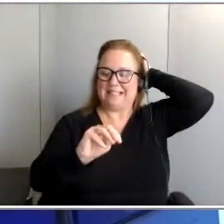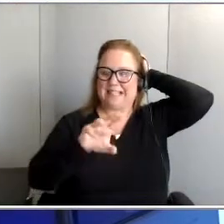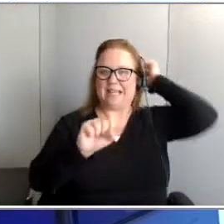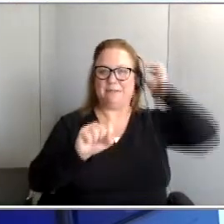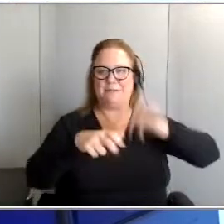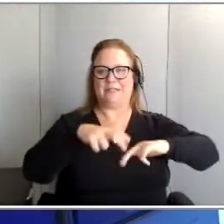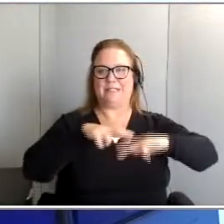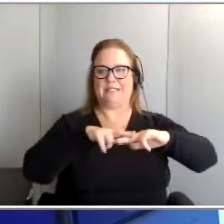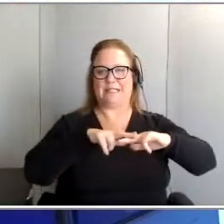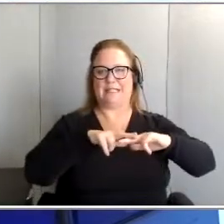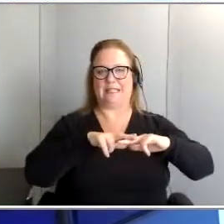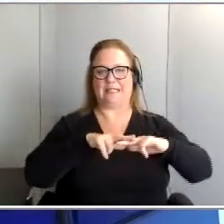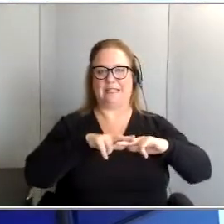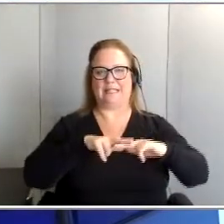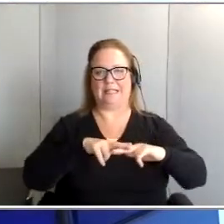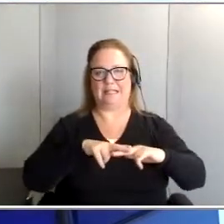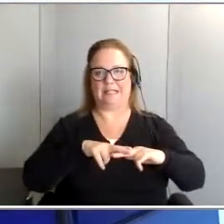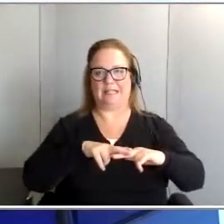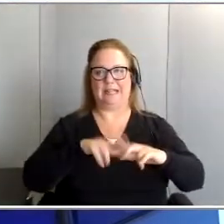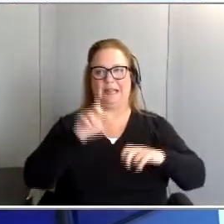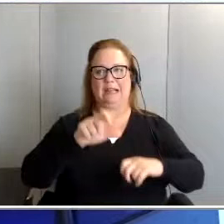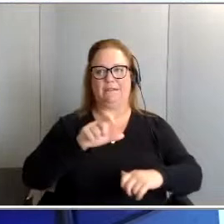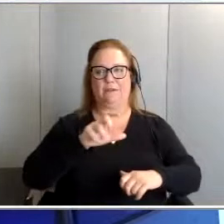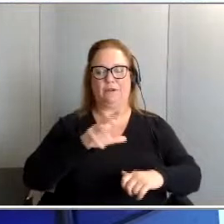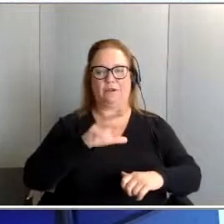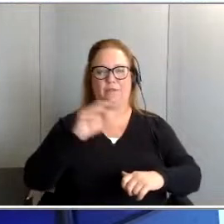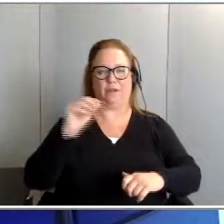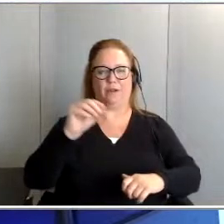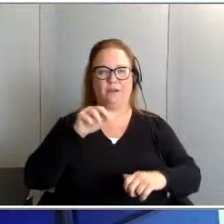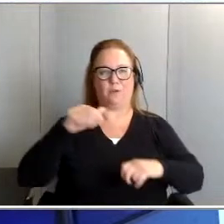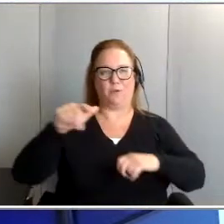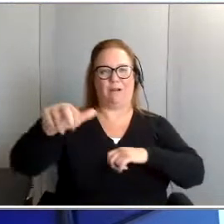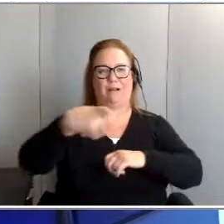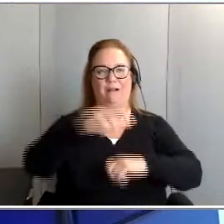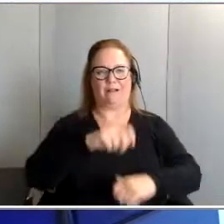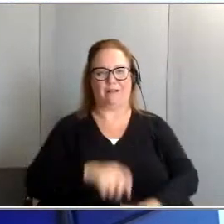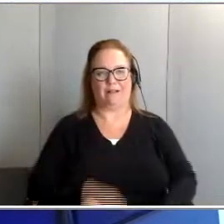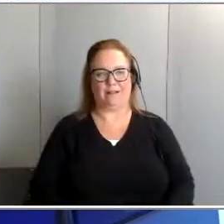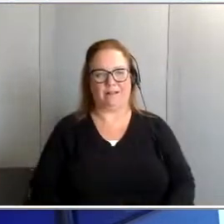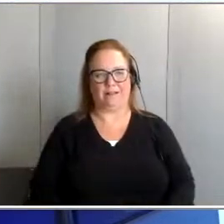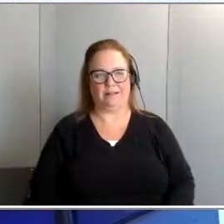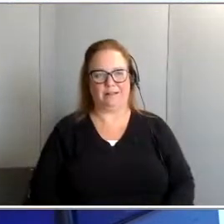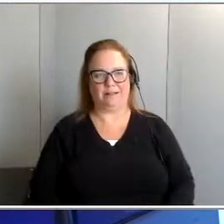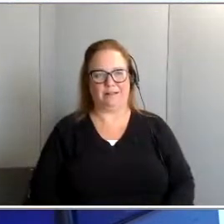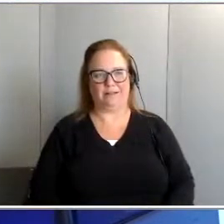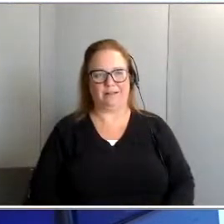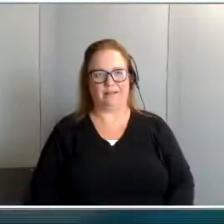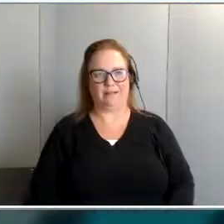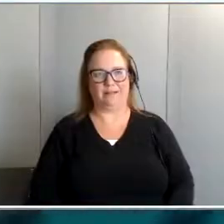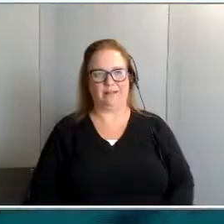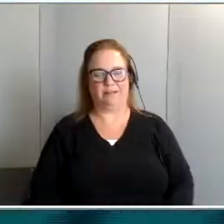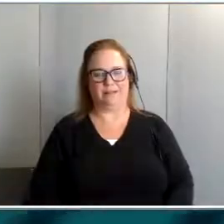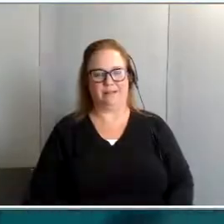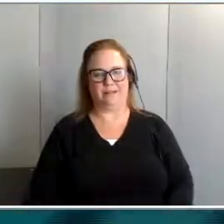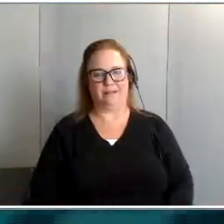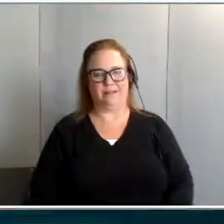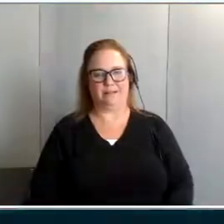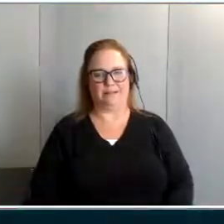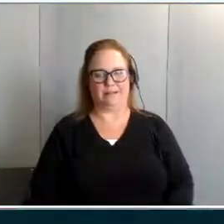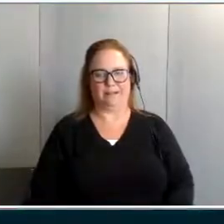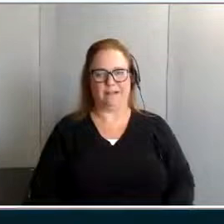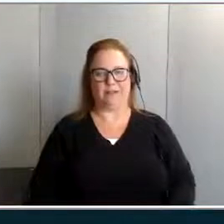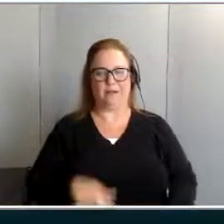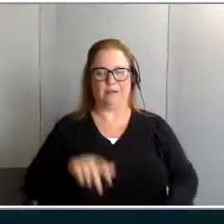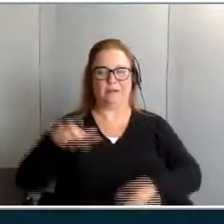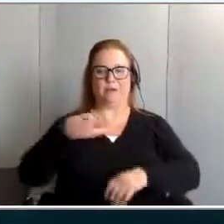you can stand us. But if you need to roam the studio, feel free Okay. to do so. Yeah, we might do that. Okay, well, good. Well, while he's doing that, we're going to